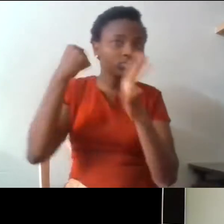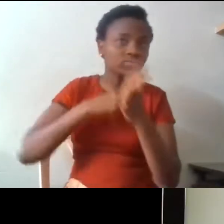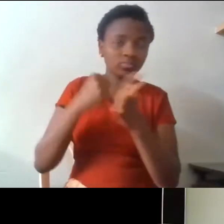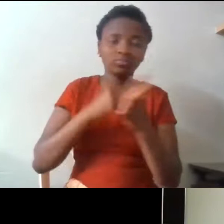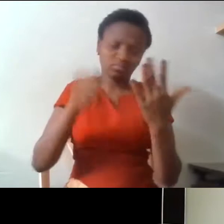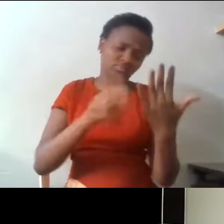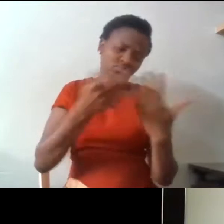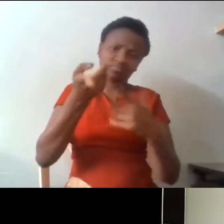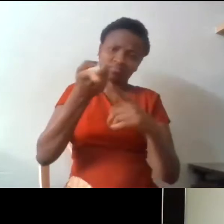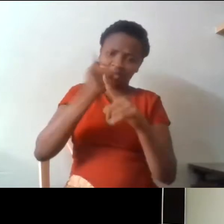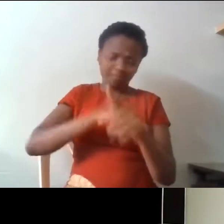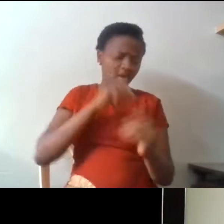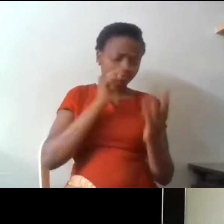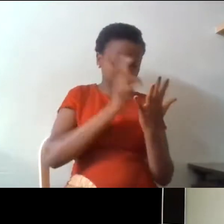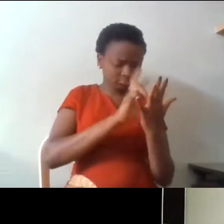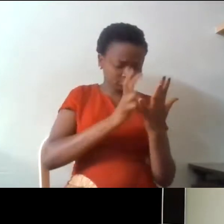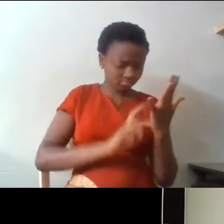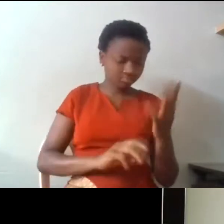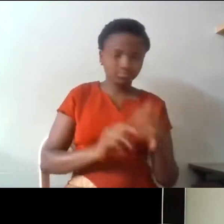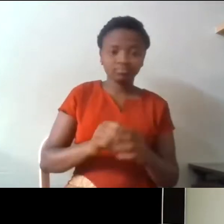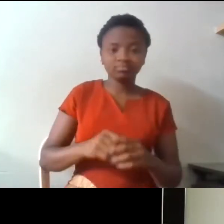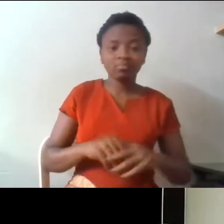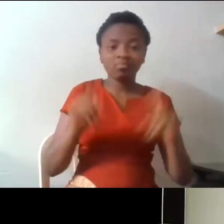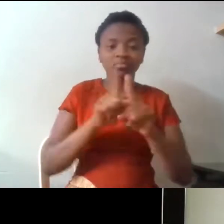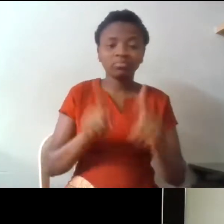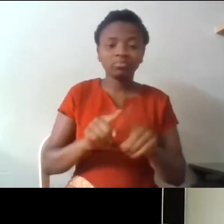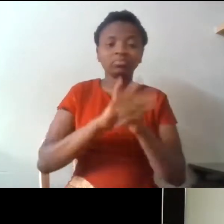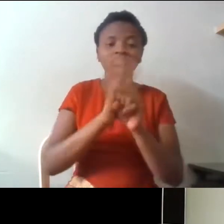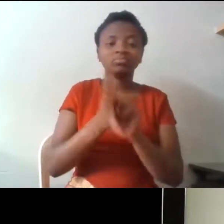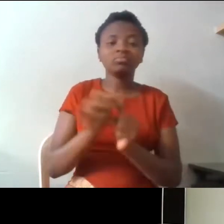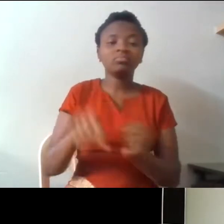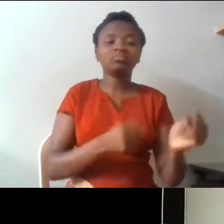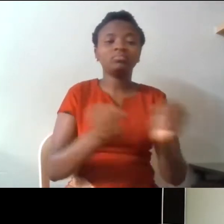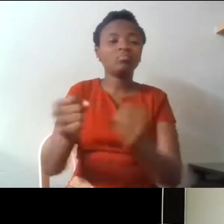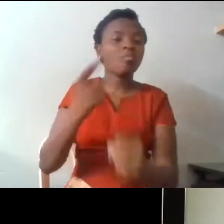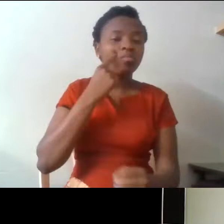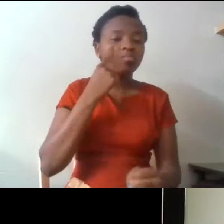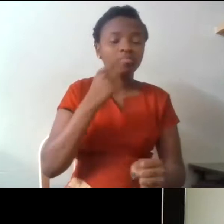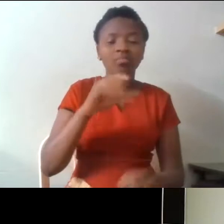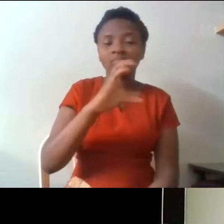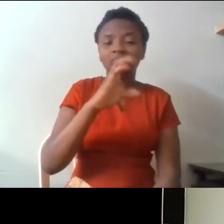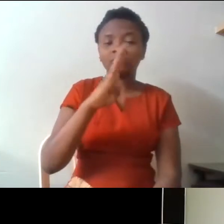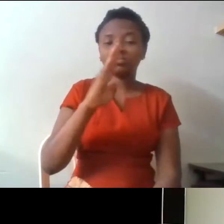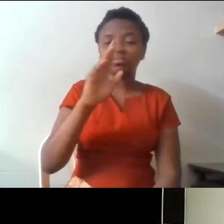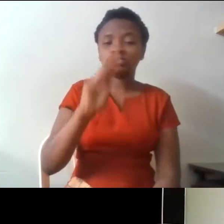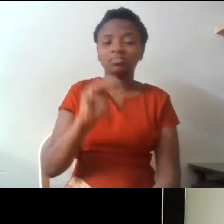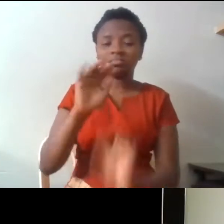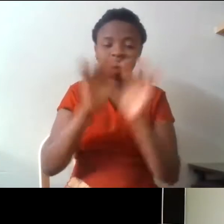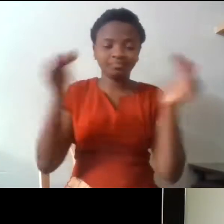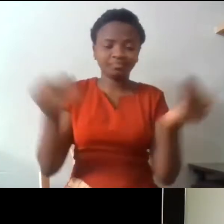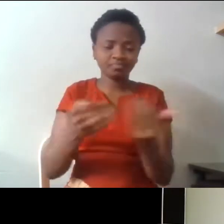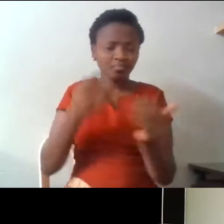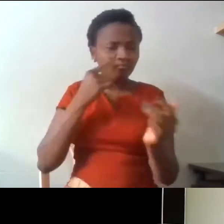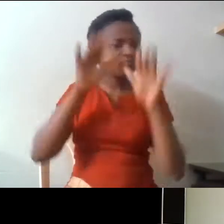interventions. And in our COVID-19 strategy as CBM Global, recognizing this need for data, we